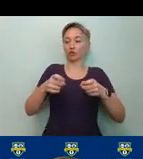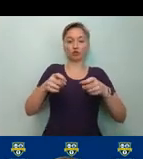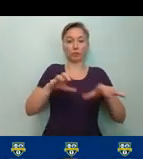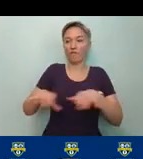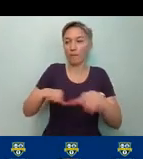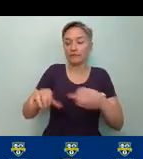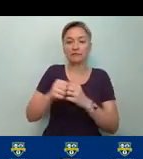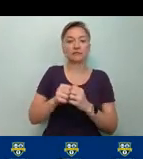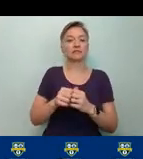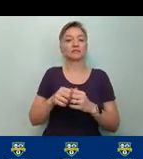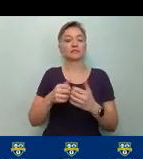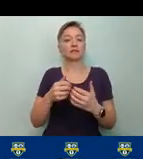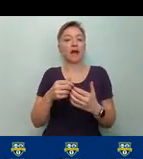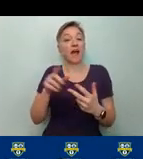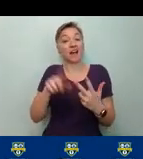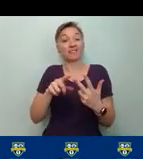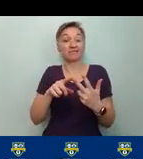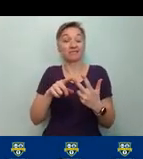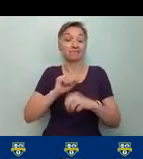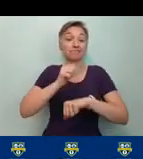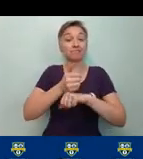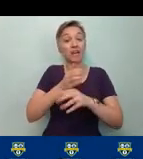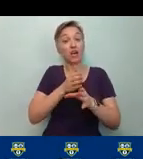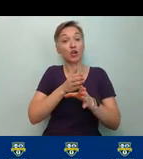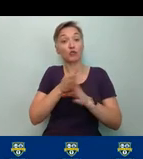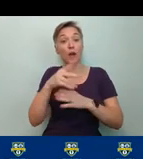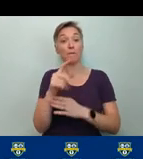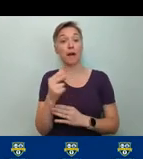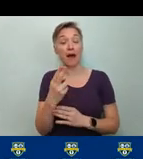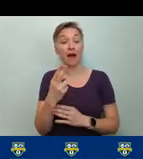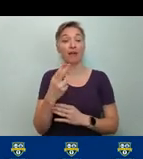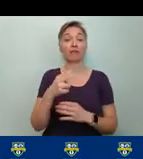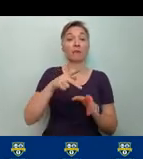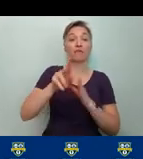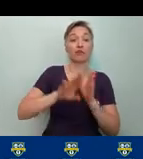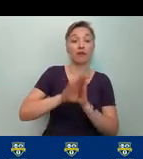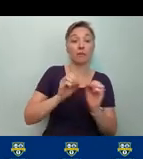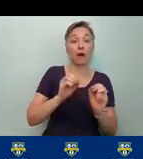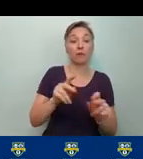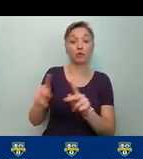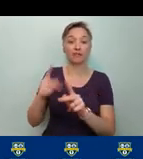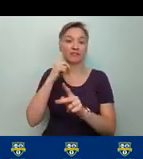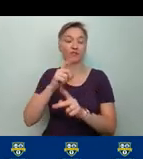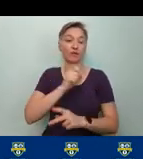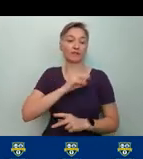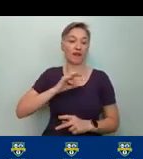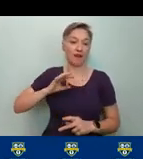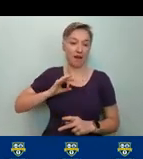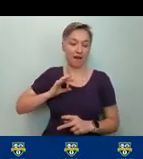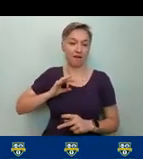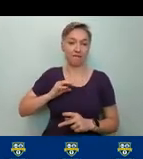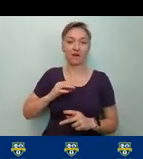importantly, creating career paths and professional development opportunities for our staff that are transparent and visible and